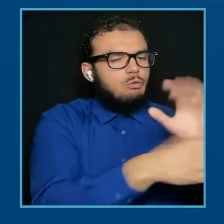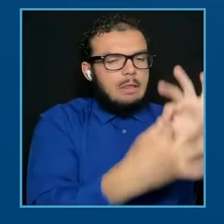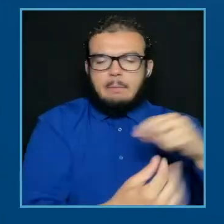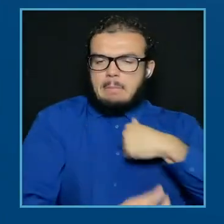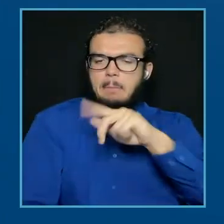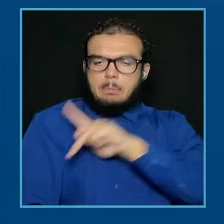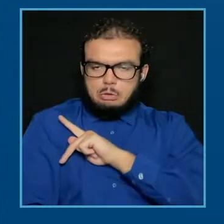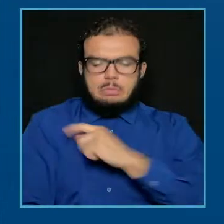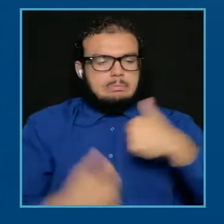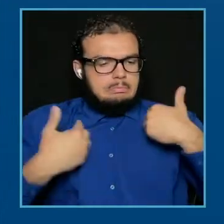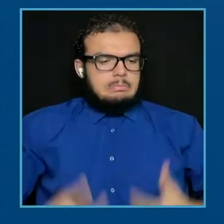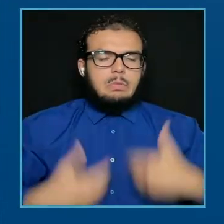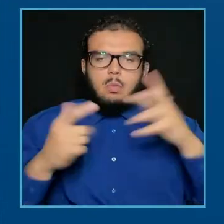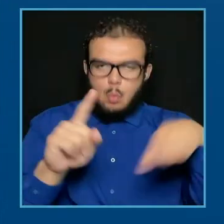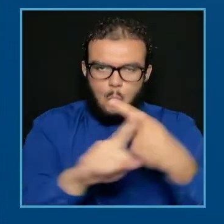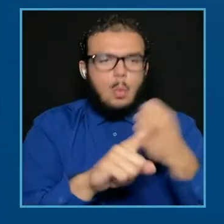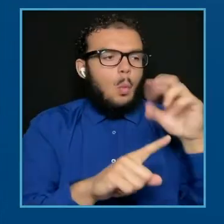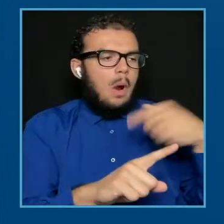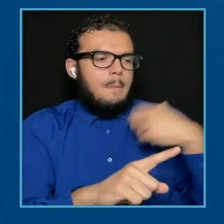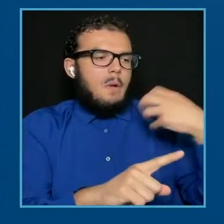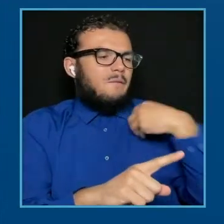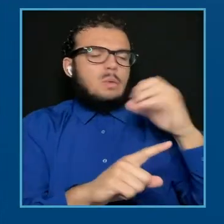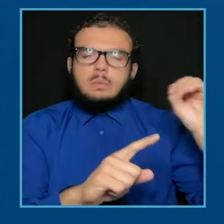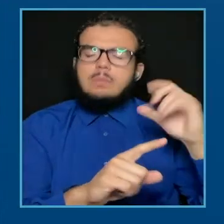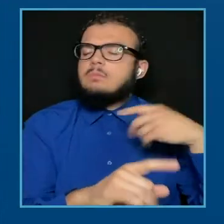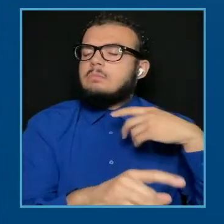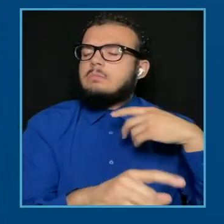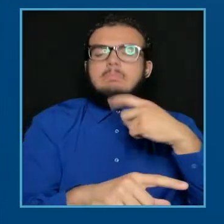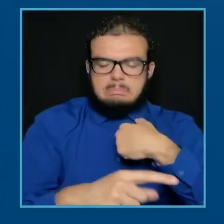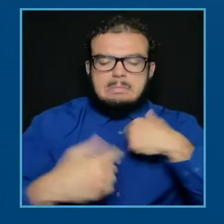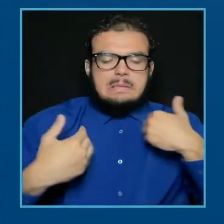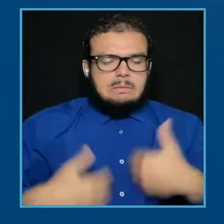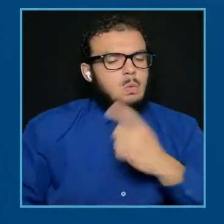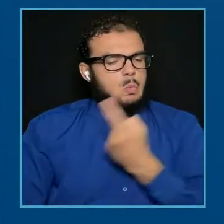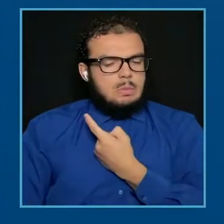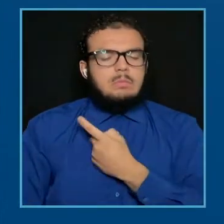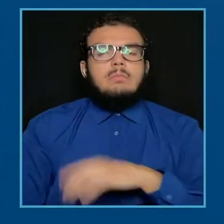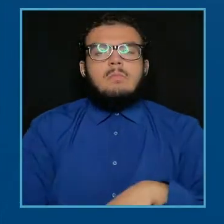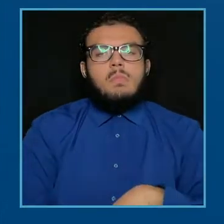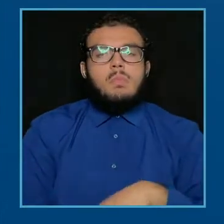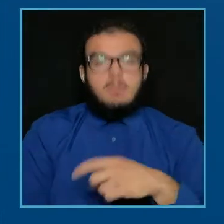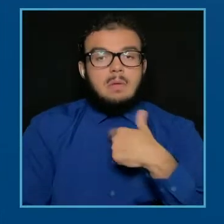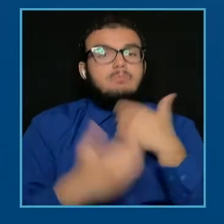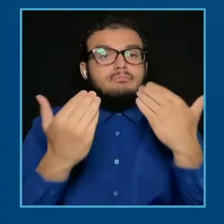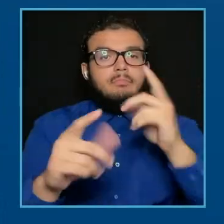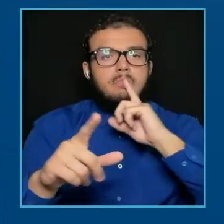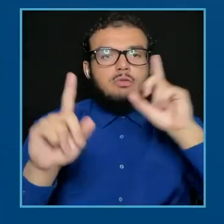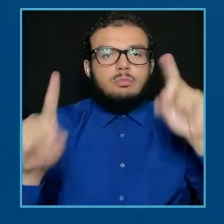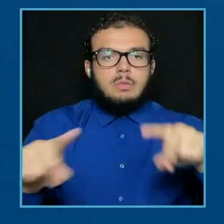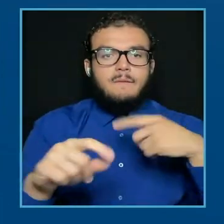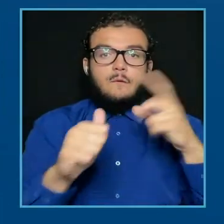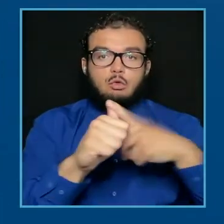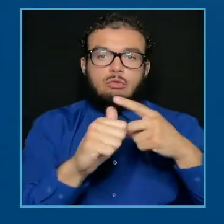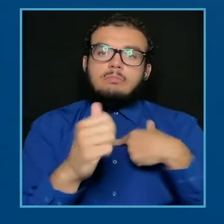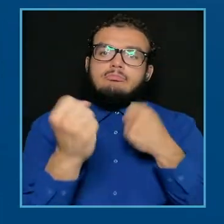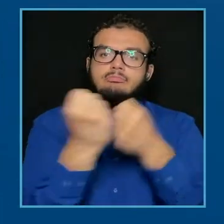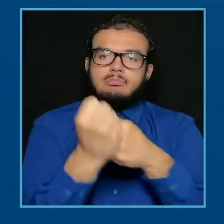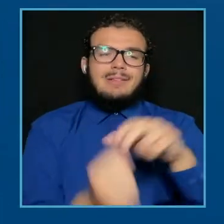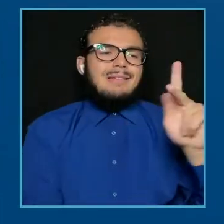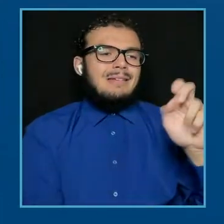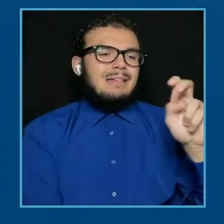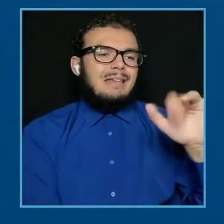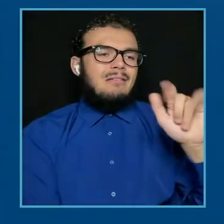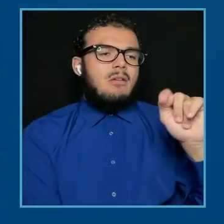organization of which I'm an officer. Moving to our response. First, on behalf of Vice Chair Kenyatta, we would